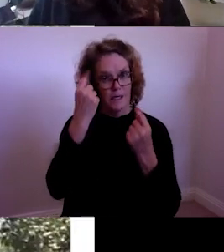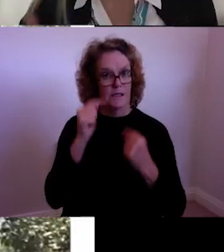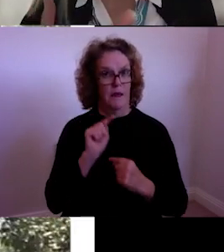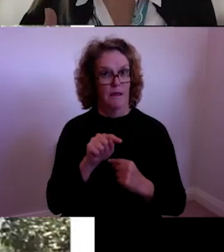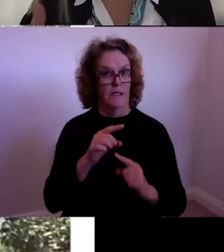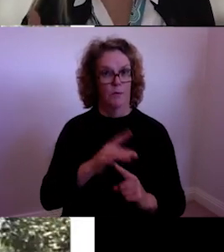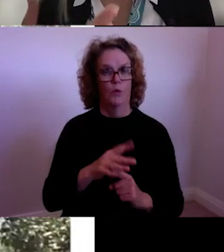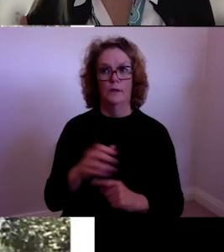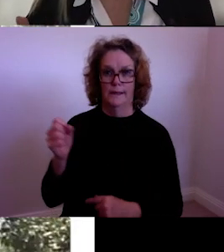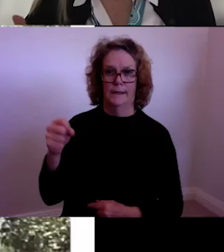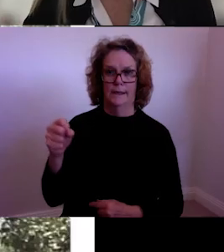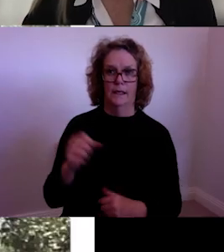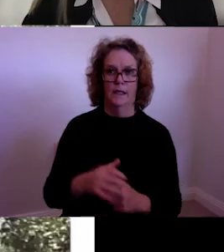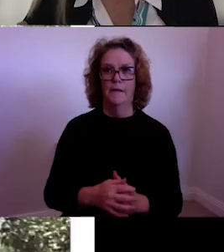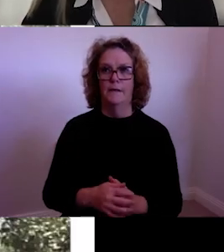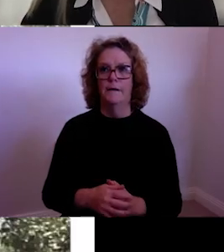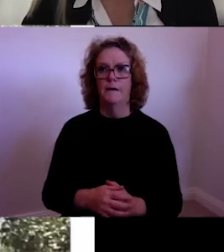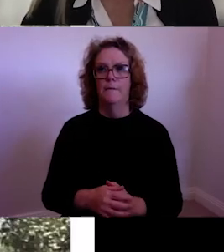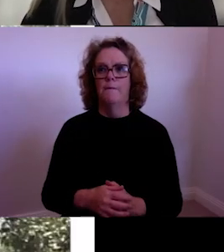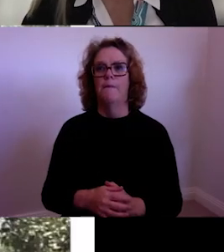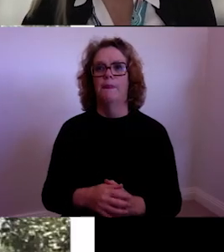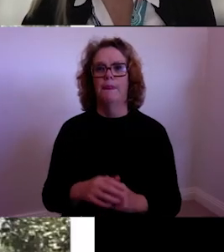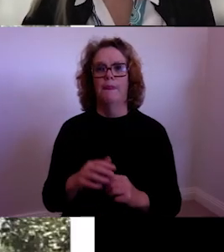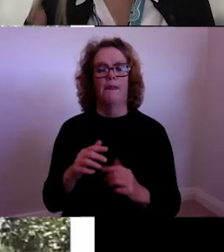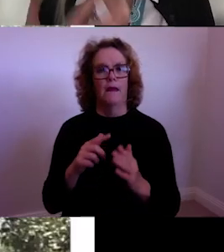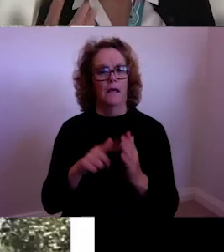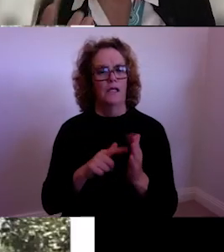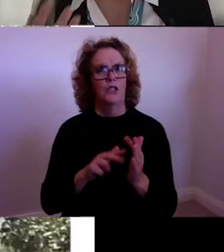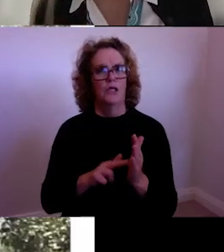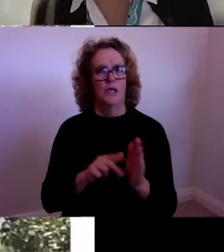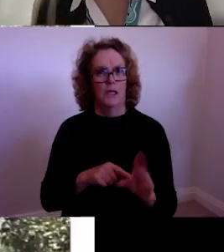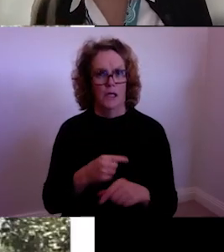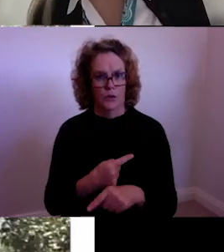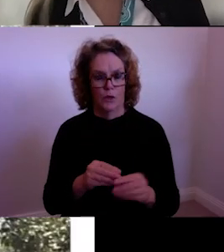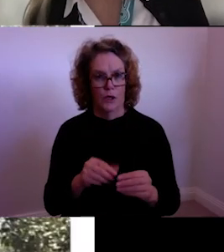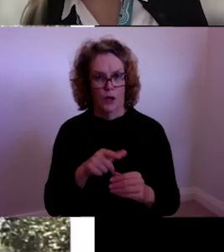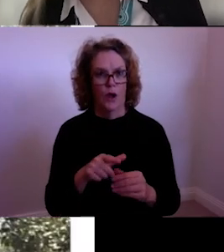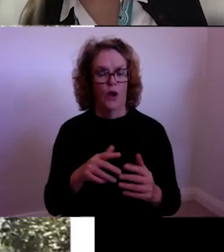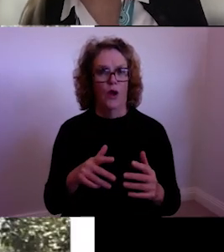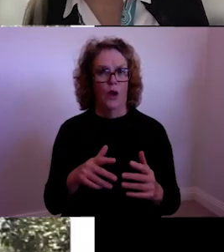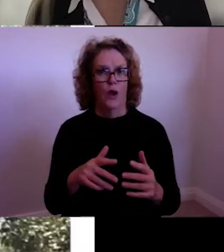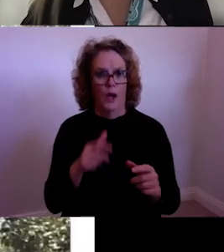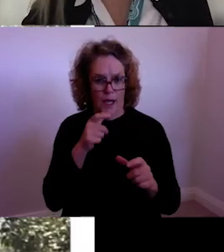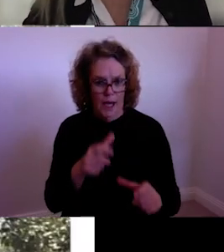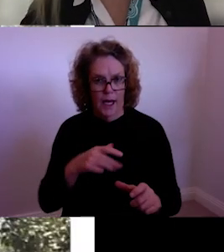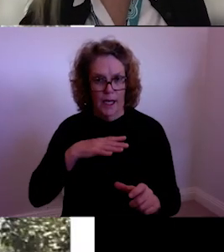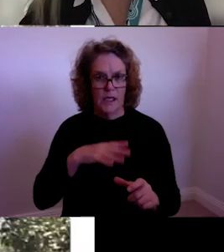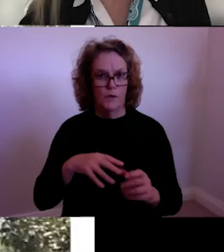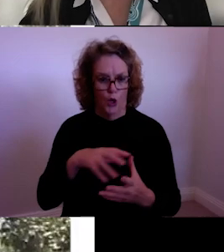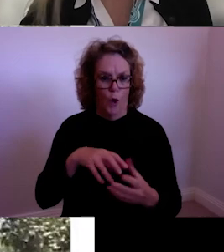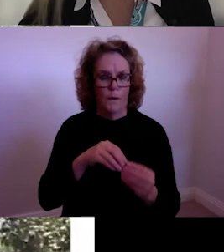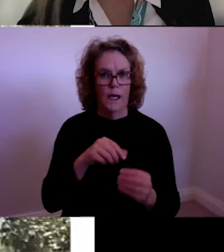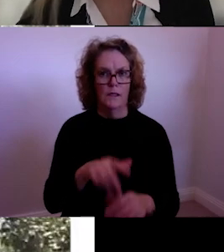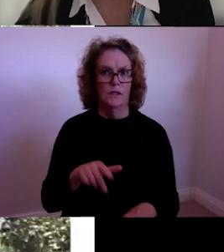When her care was a lot more complex, as you said, when she was younger, and you were in one of the studies that we reviewed for our report.